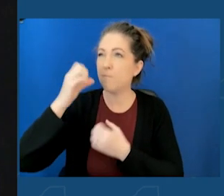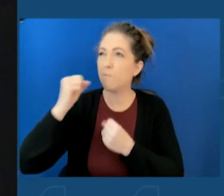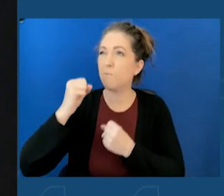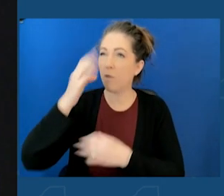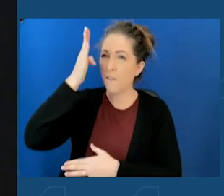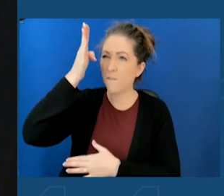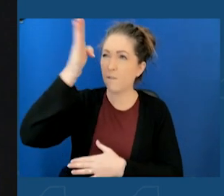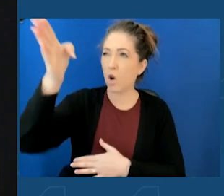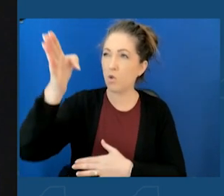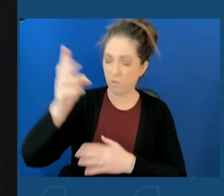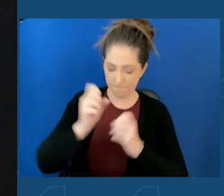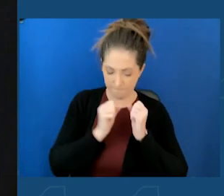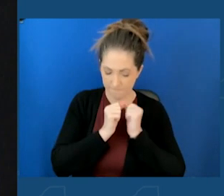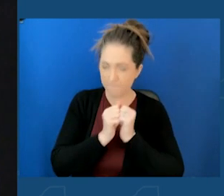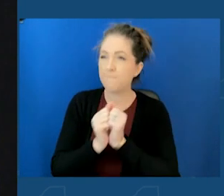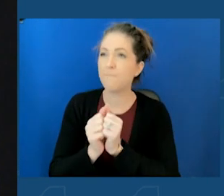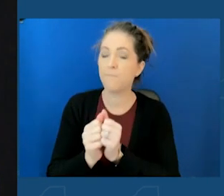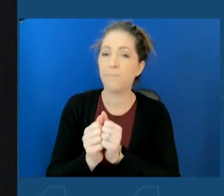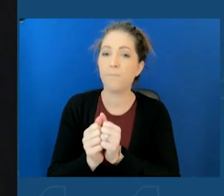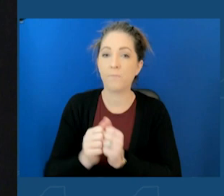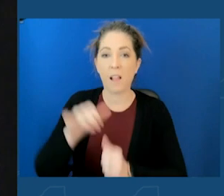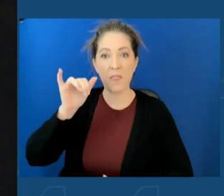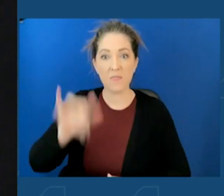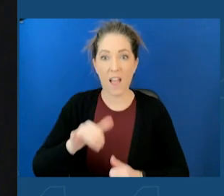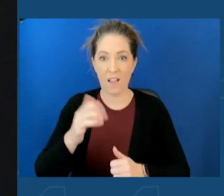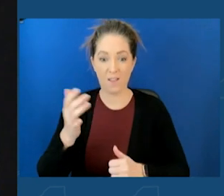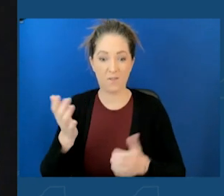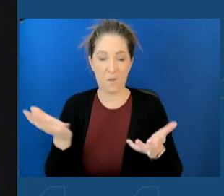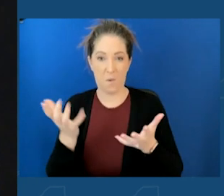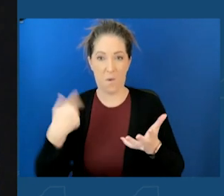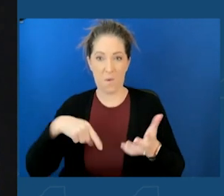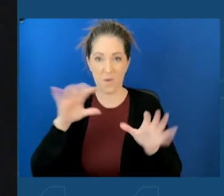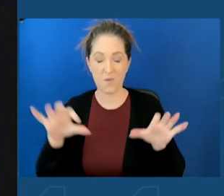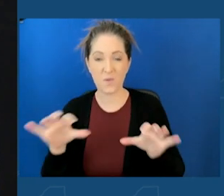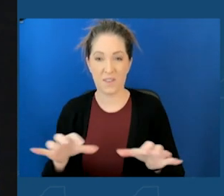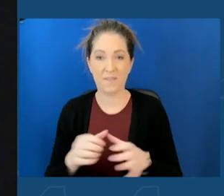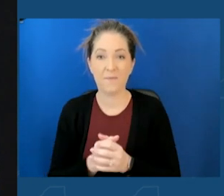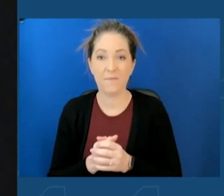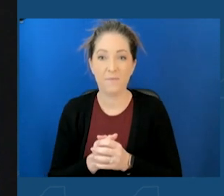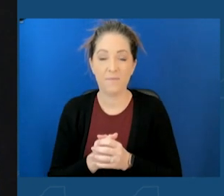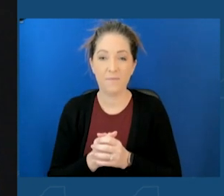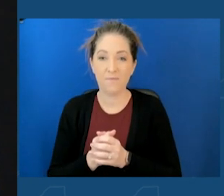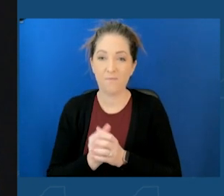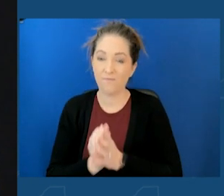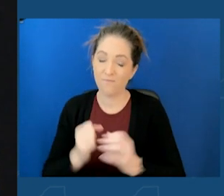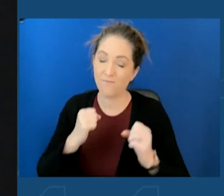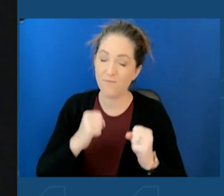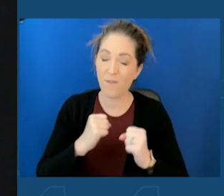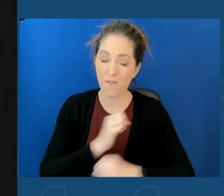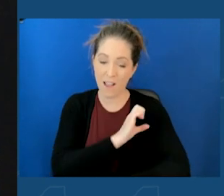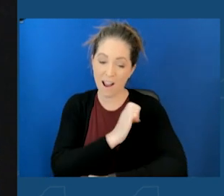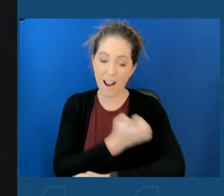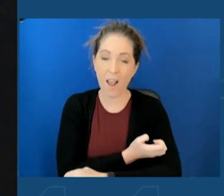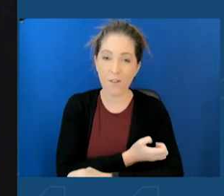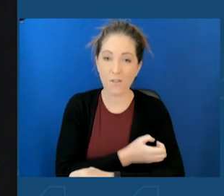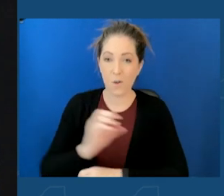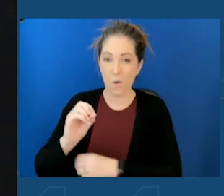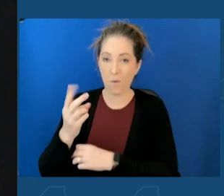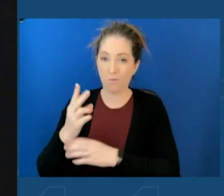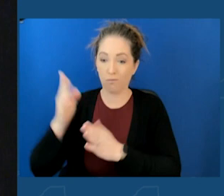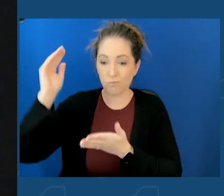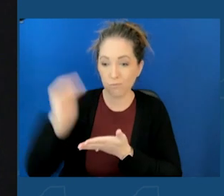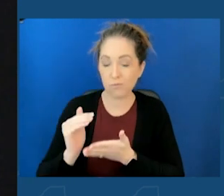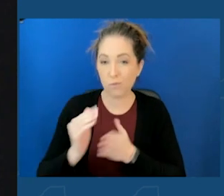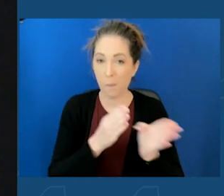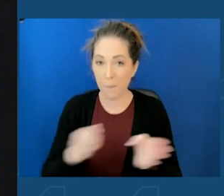that's exactly what we're doing here in New York with the most ambitious energy and emissions reduction plans in the state. And